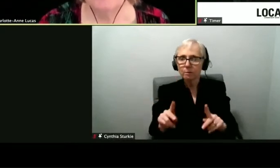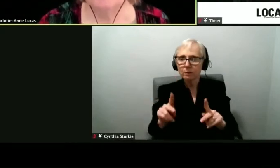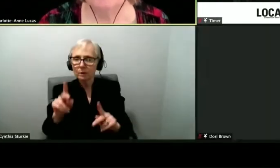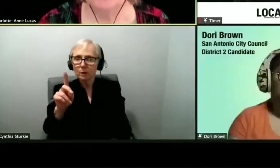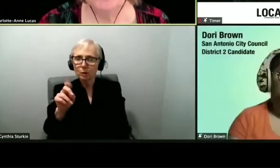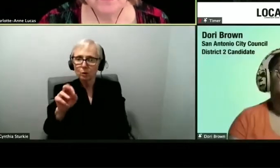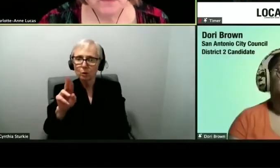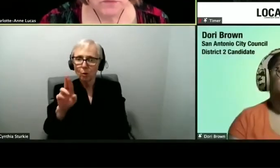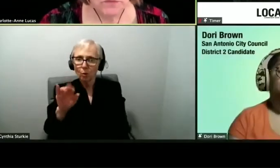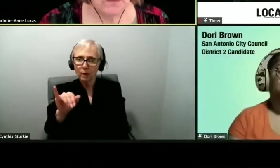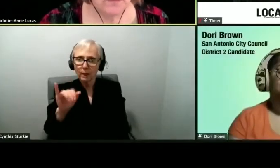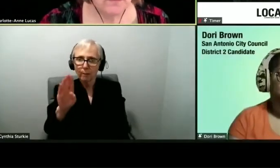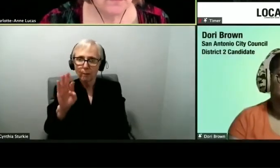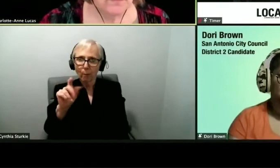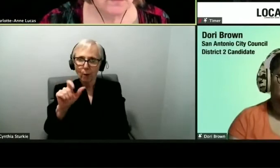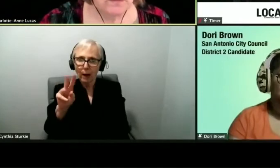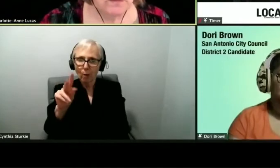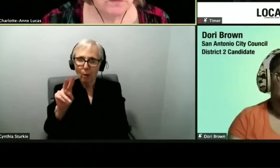Dory Brown.